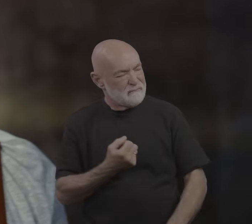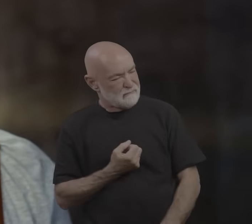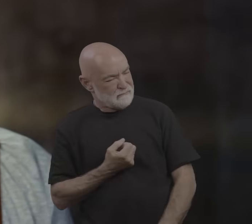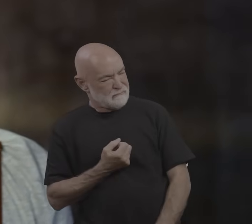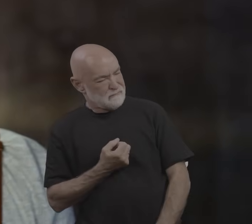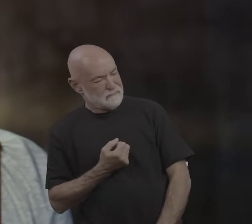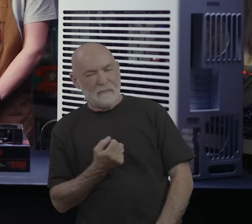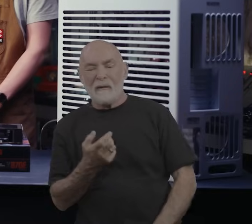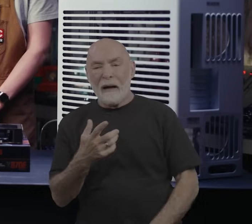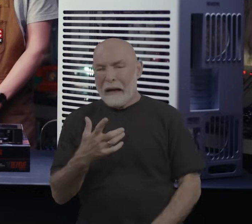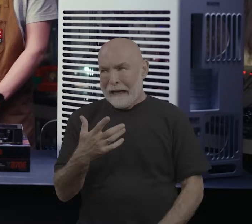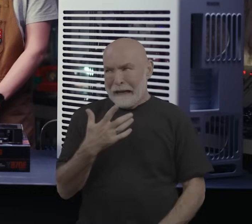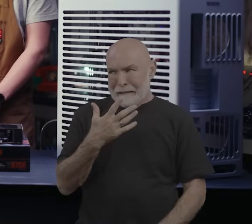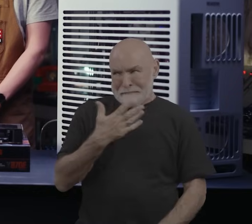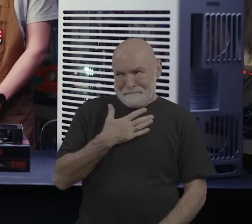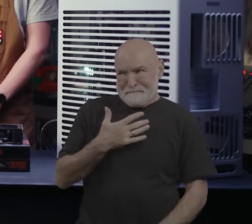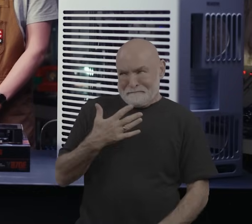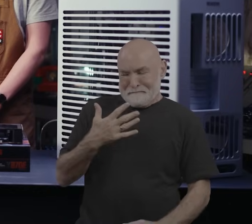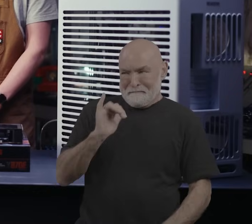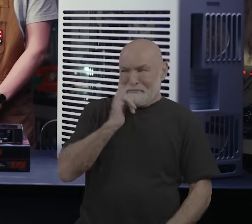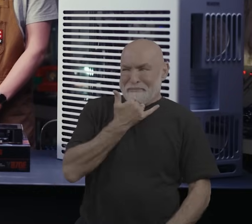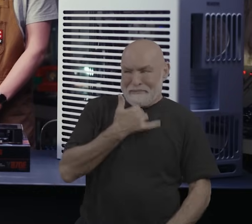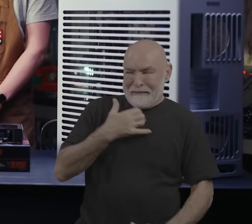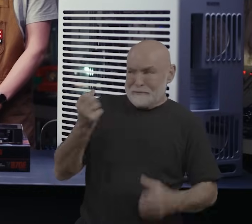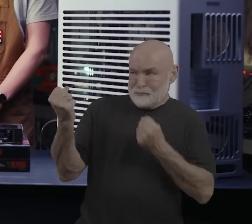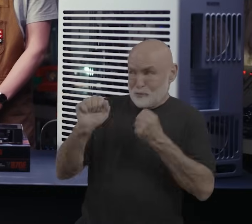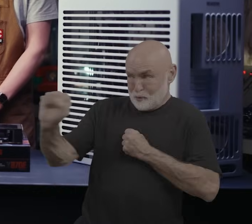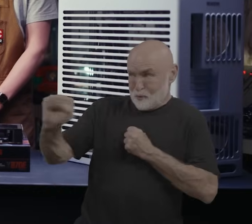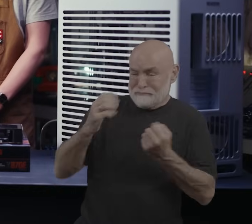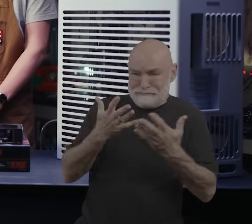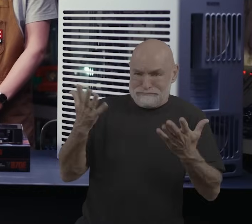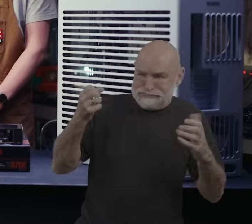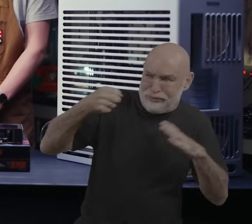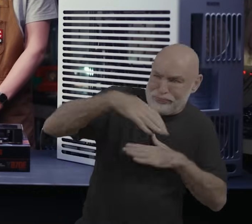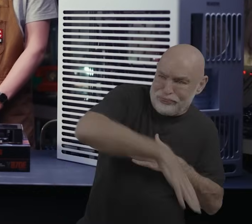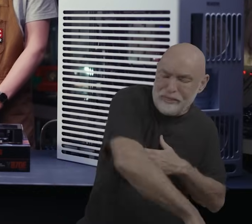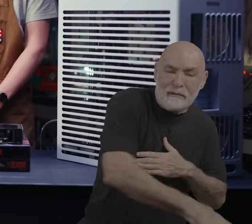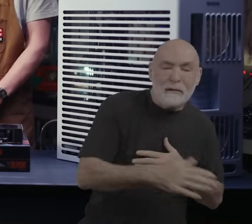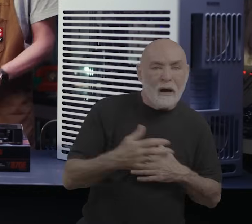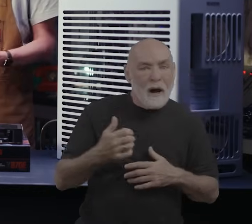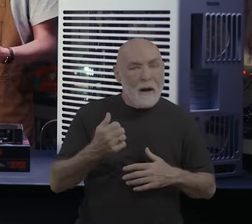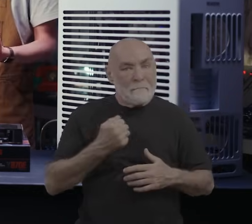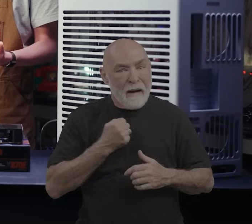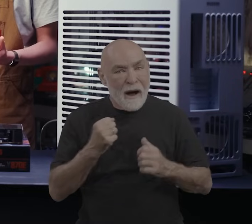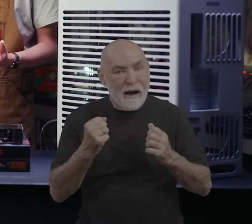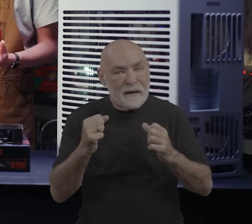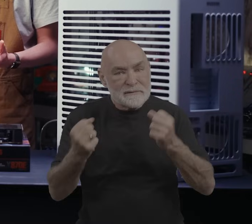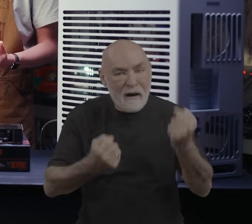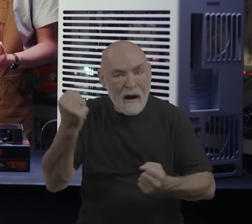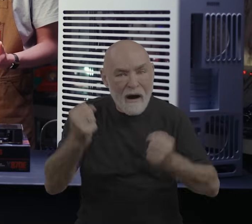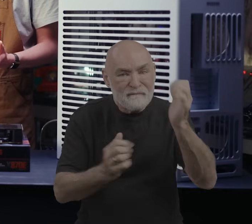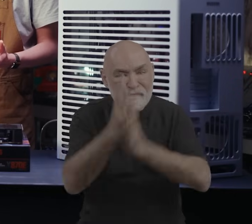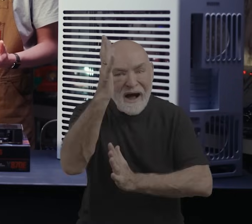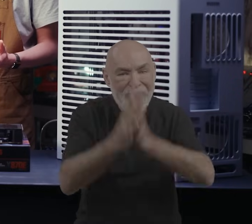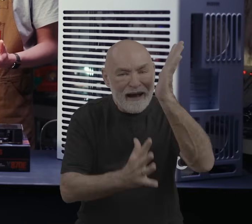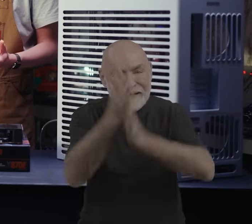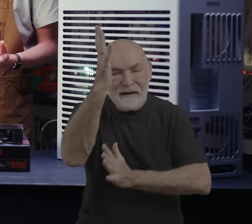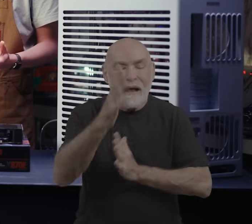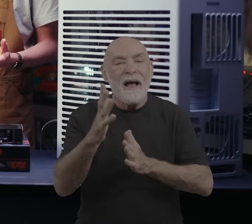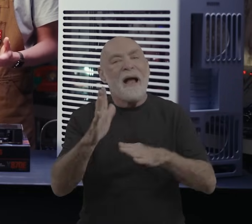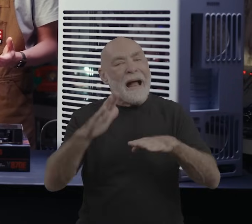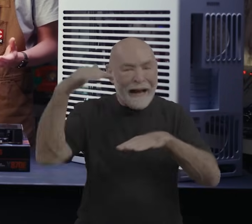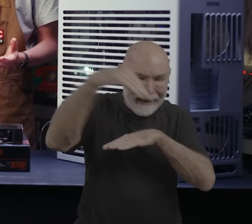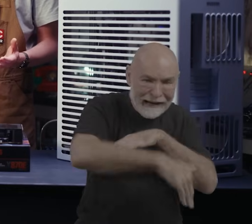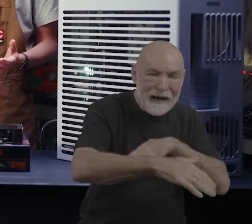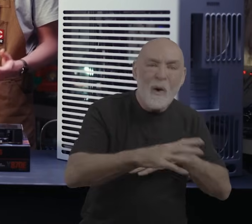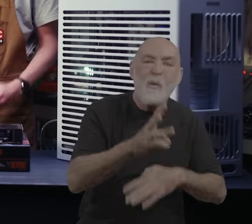Is that something you want to tell me? I drove your car off a ramp and into a lake. But I only did it to put the fire out. My car was on fire? There is no point in jumping a